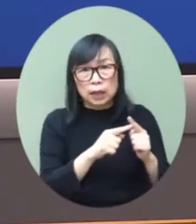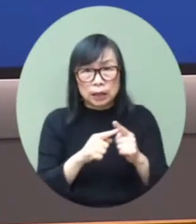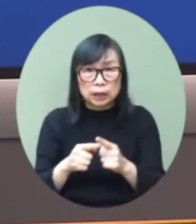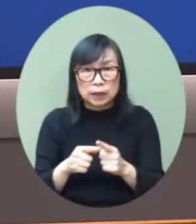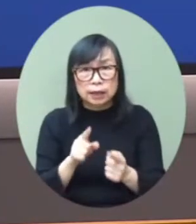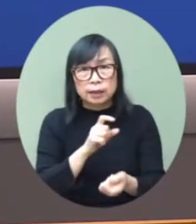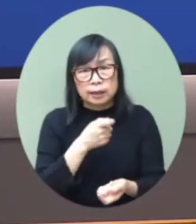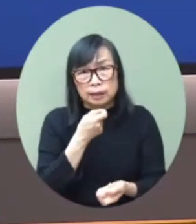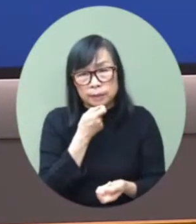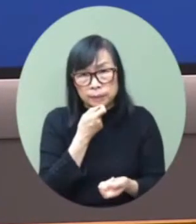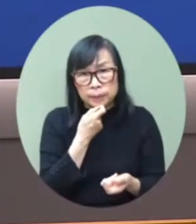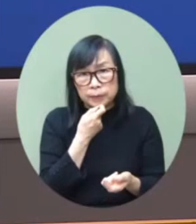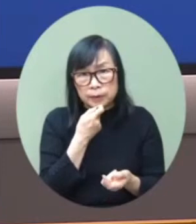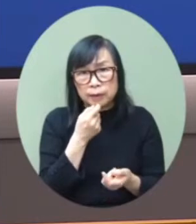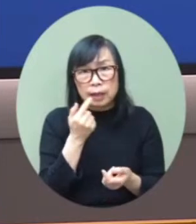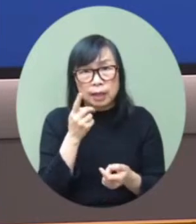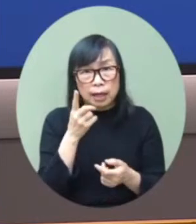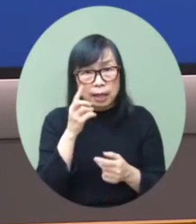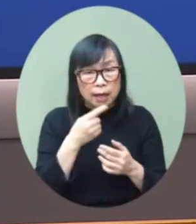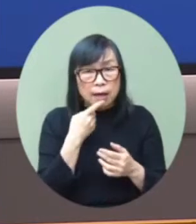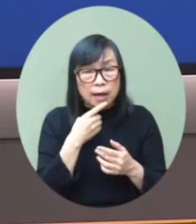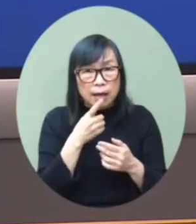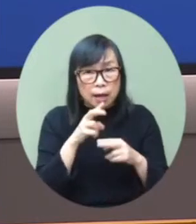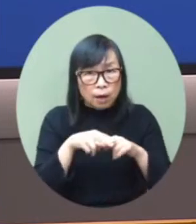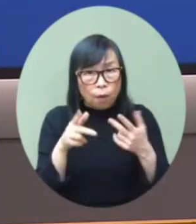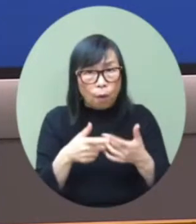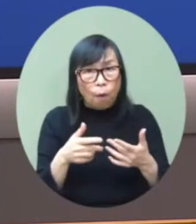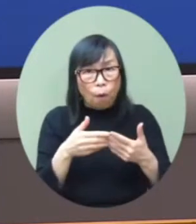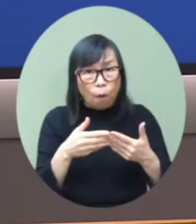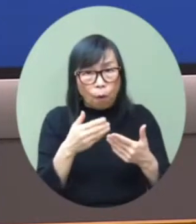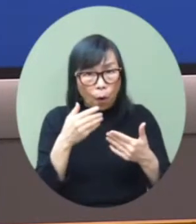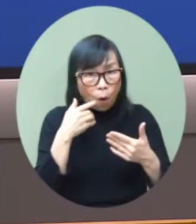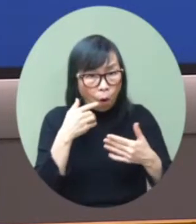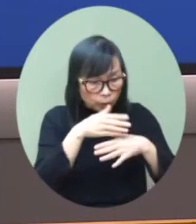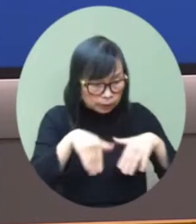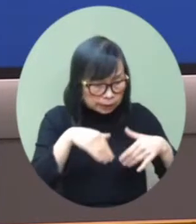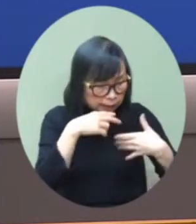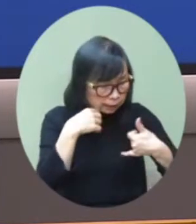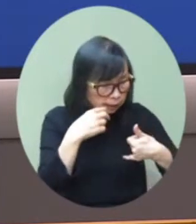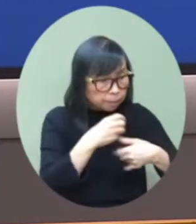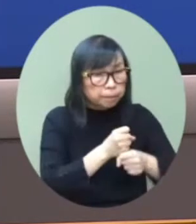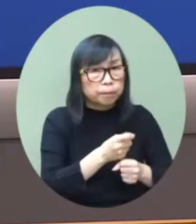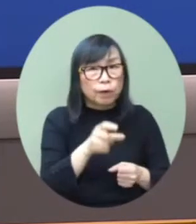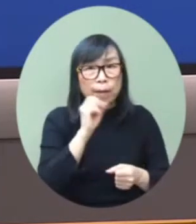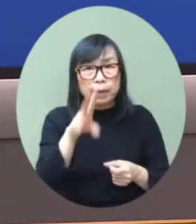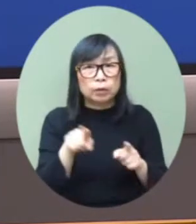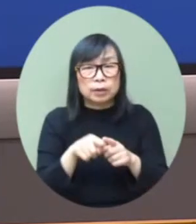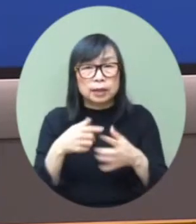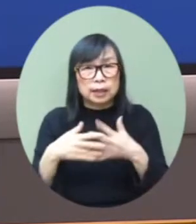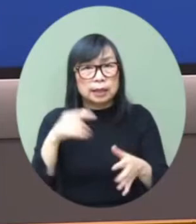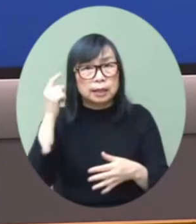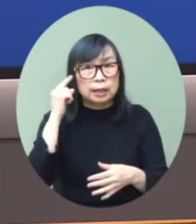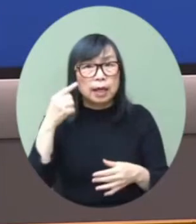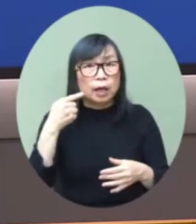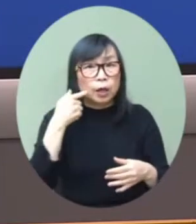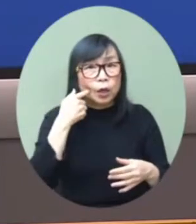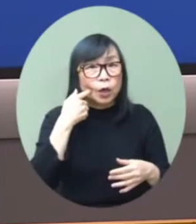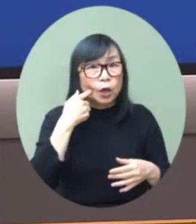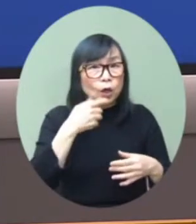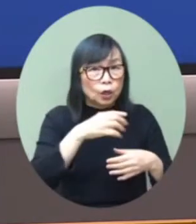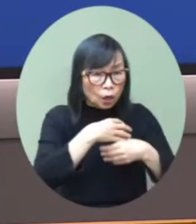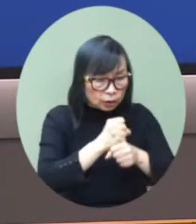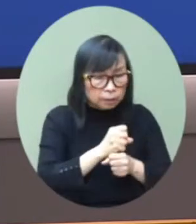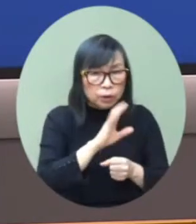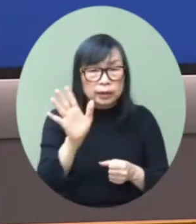100% accurate. We rely on self-declaration by residents to our staff members